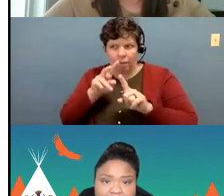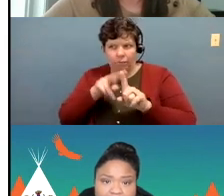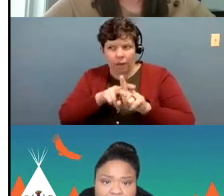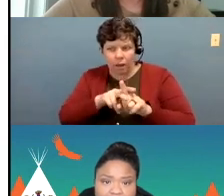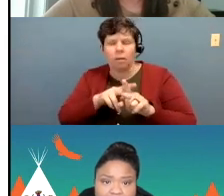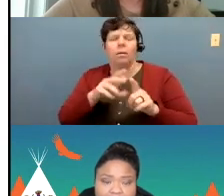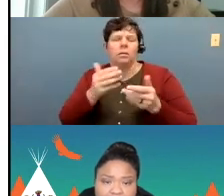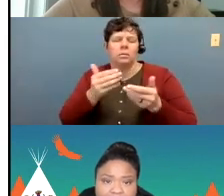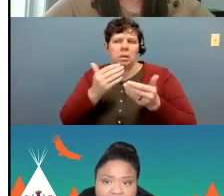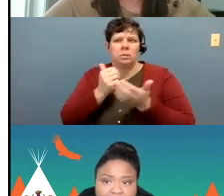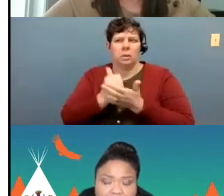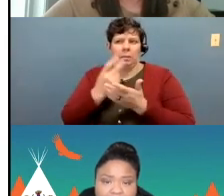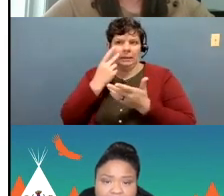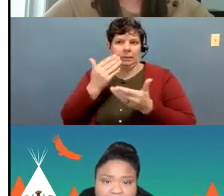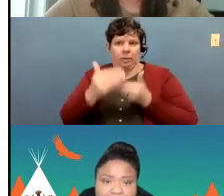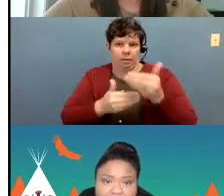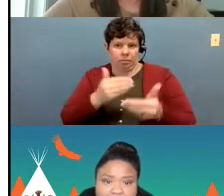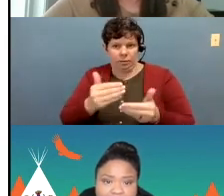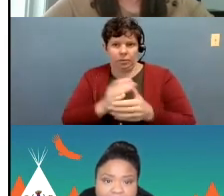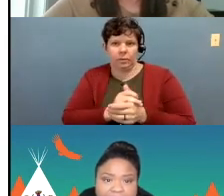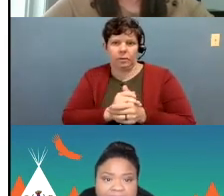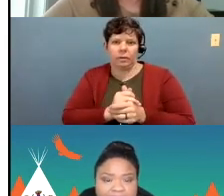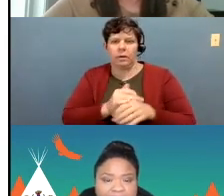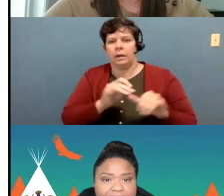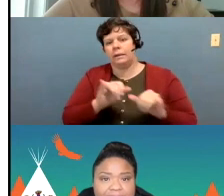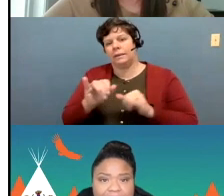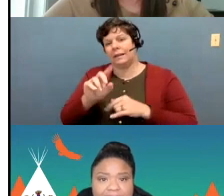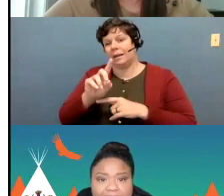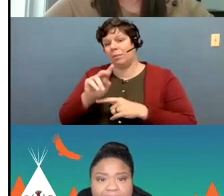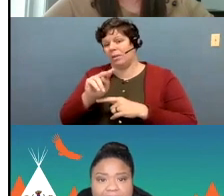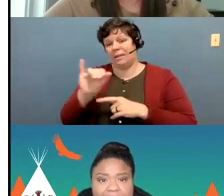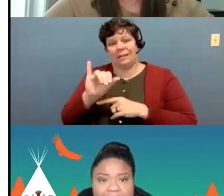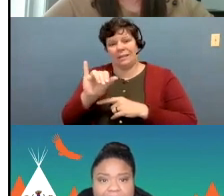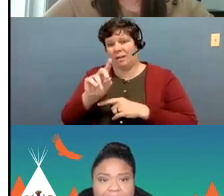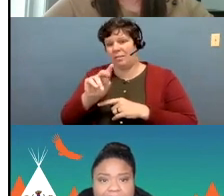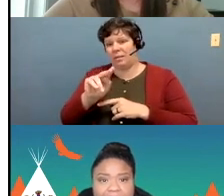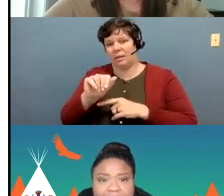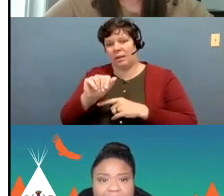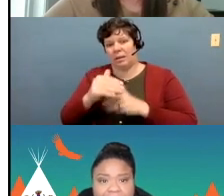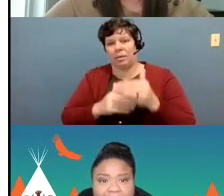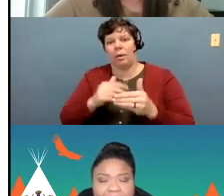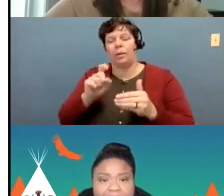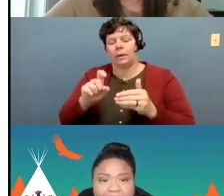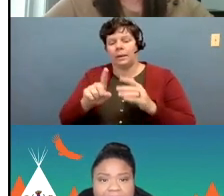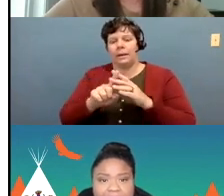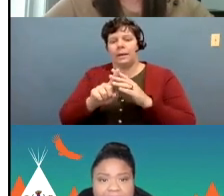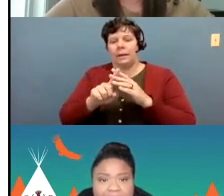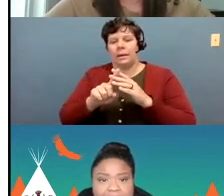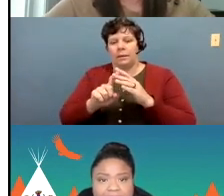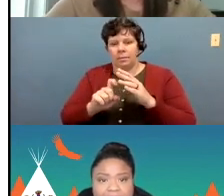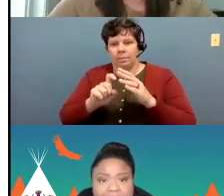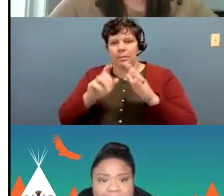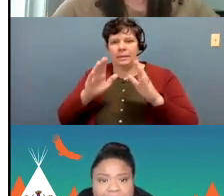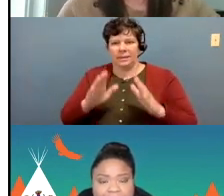forward. So same with the DNA part of it. We do need the missing person report in order